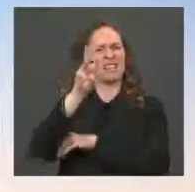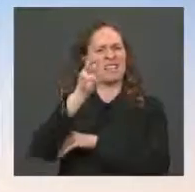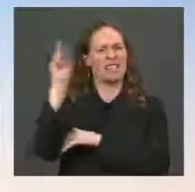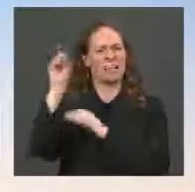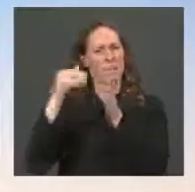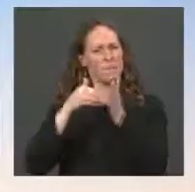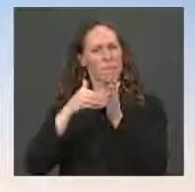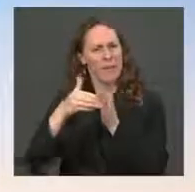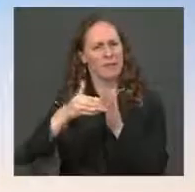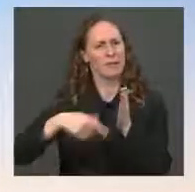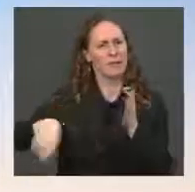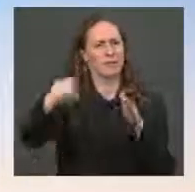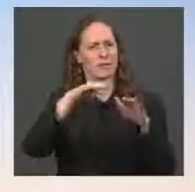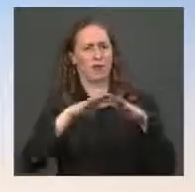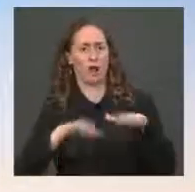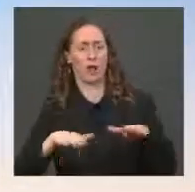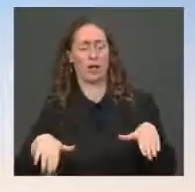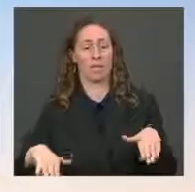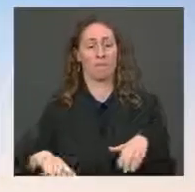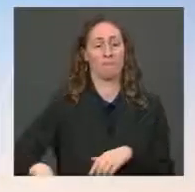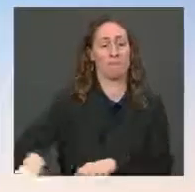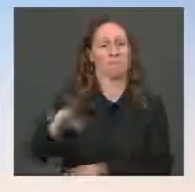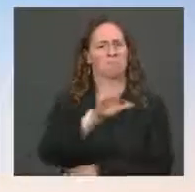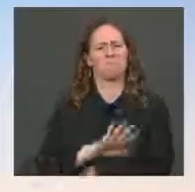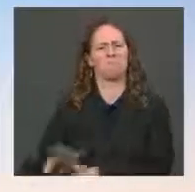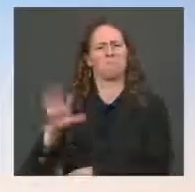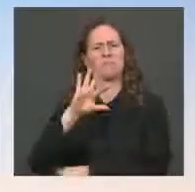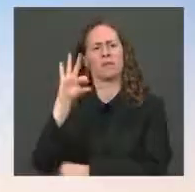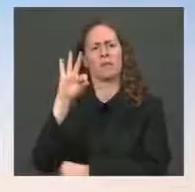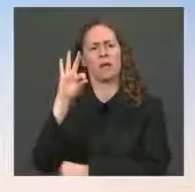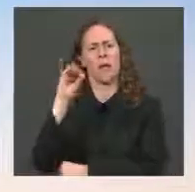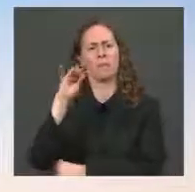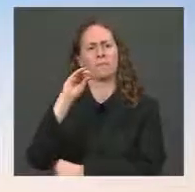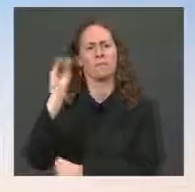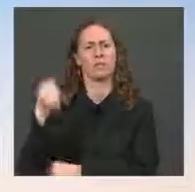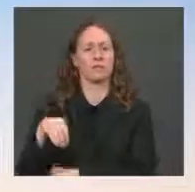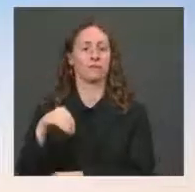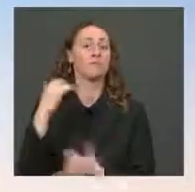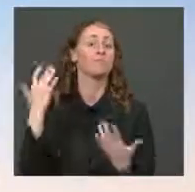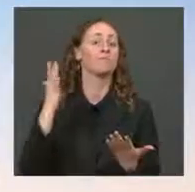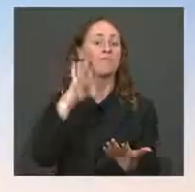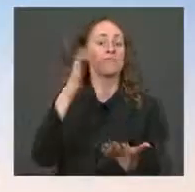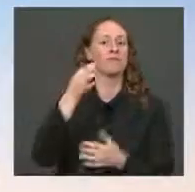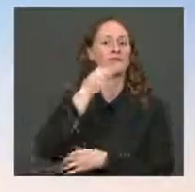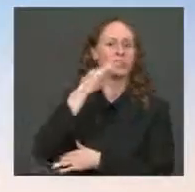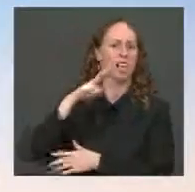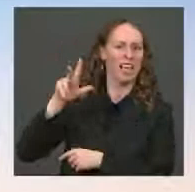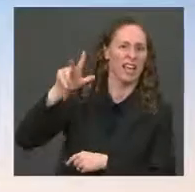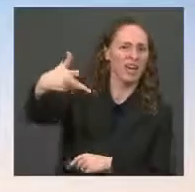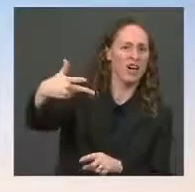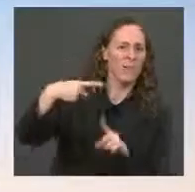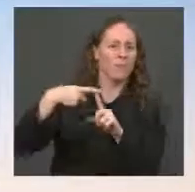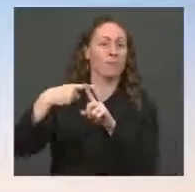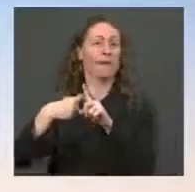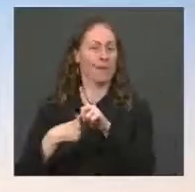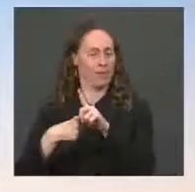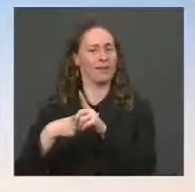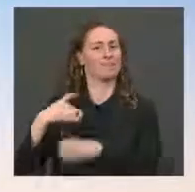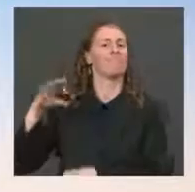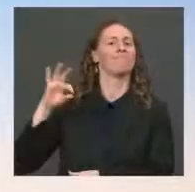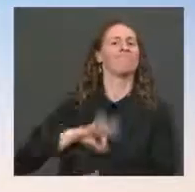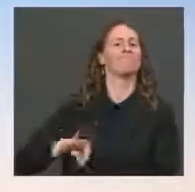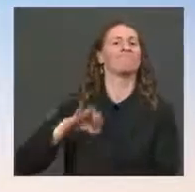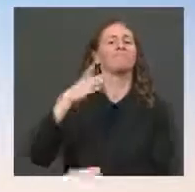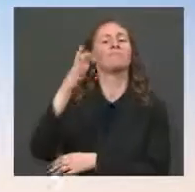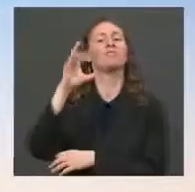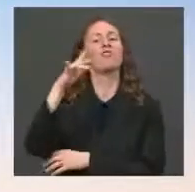kids, will receive the third monthly payment of the child tax credit. This is one of the most significant tax cuts for working families in history